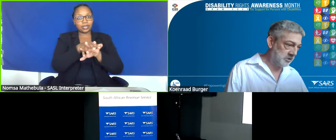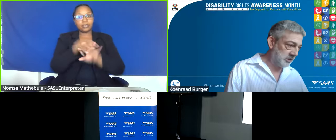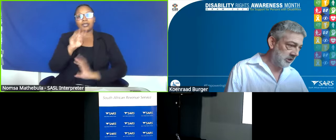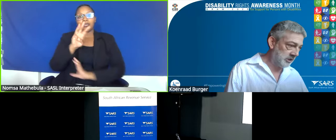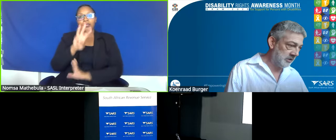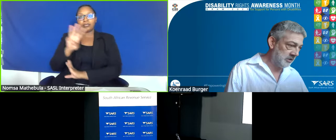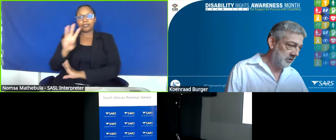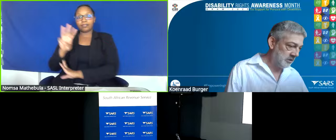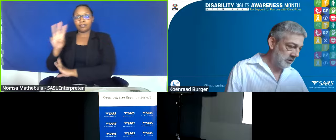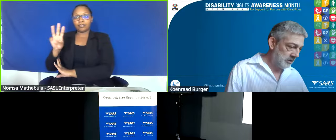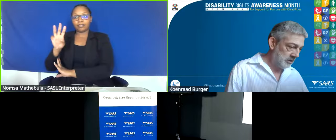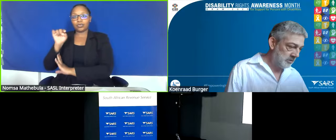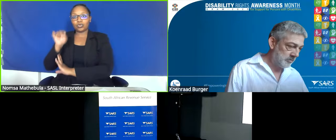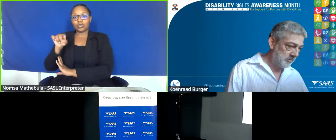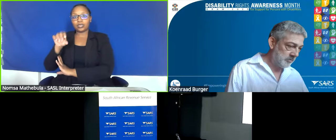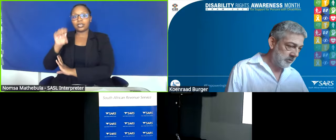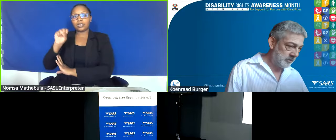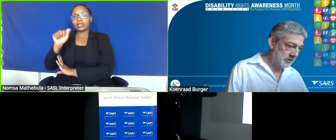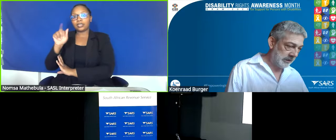www.sars.gov.za.